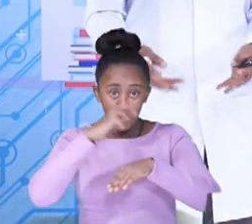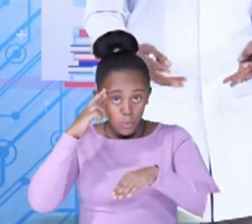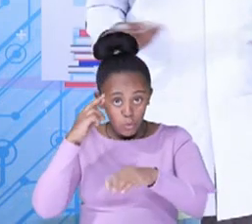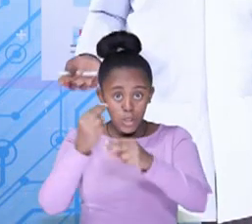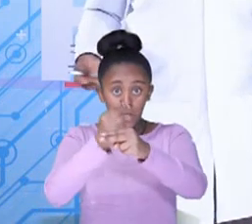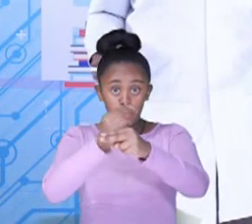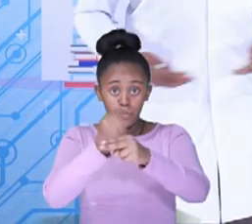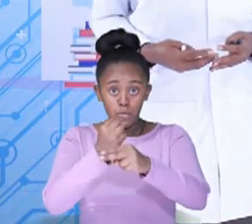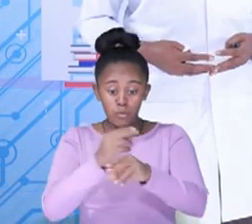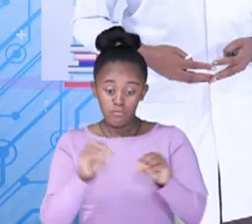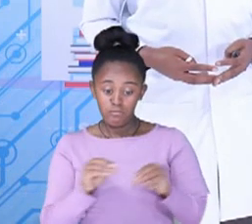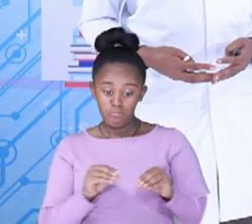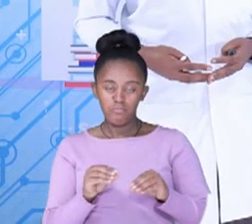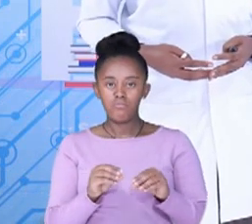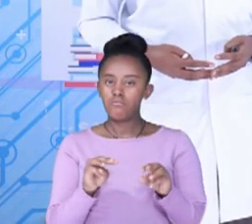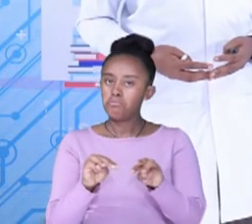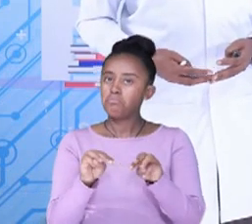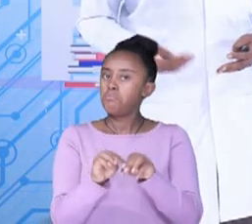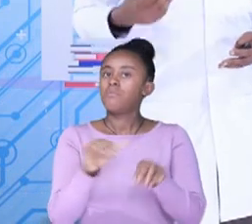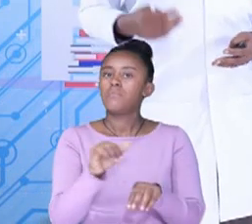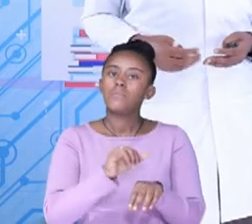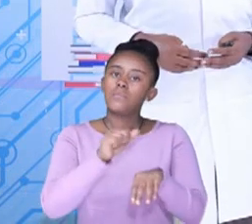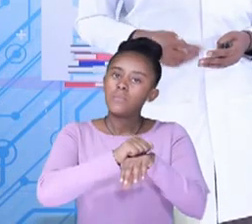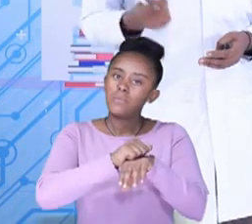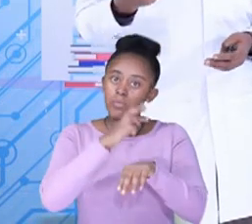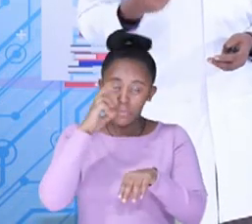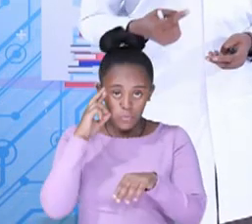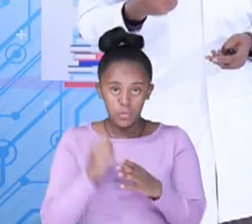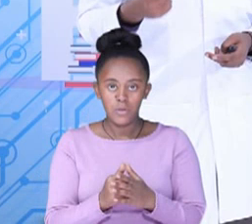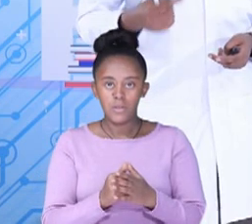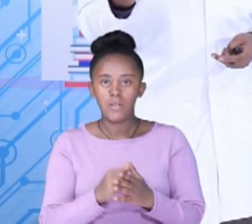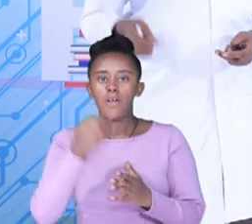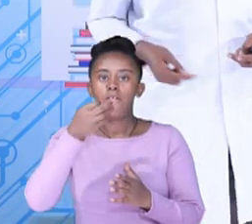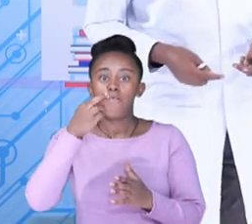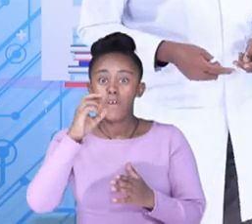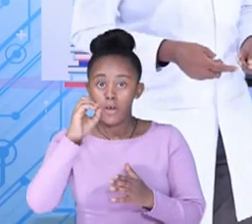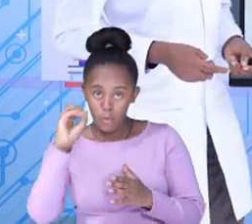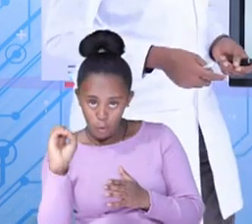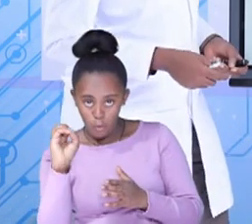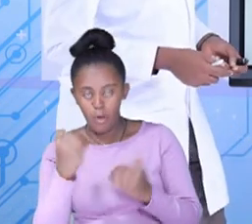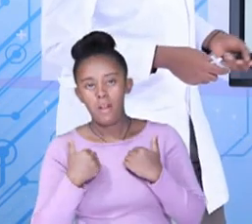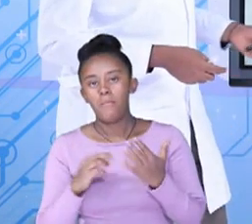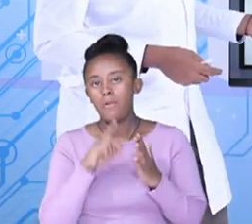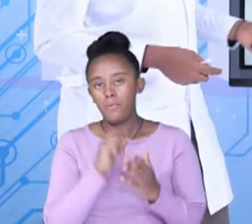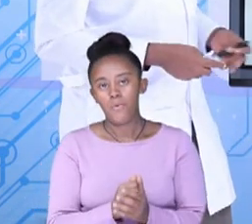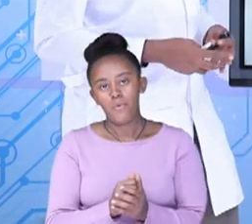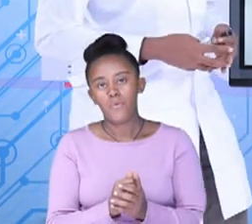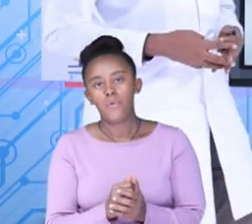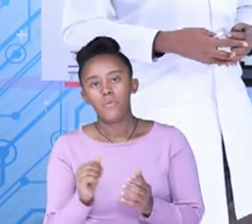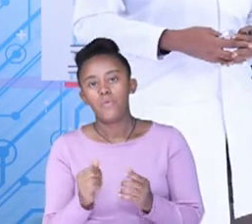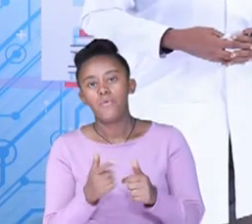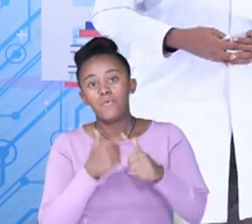the stone can act like a magnet because of it consists of ferromagnetic materials. And